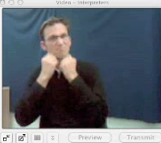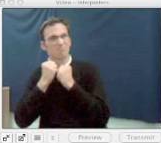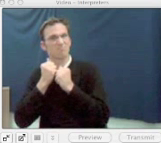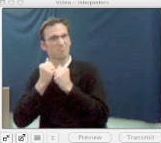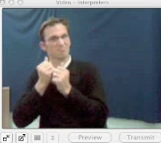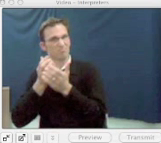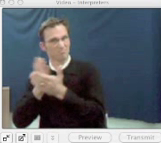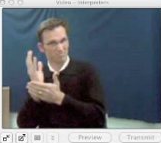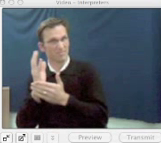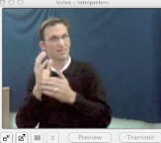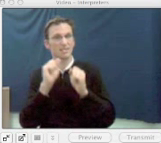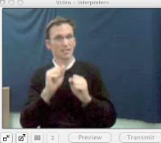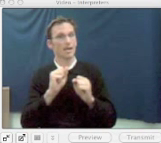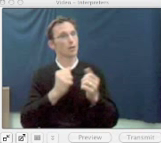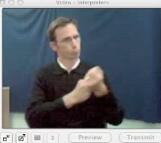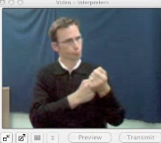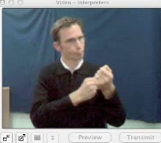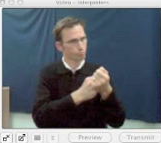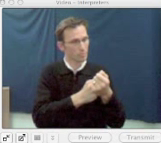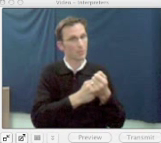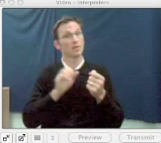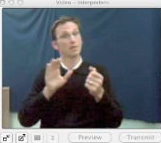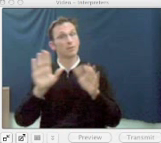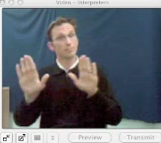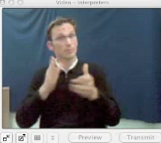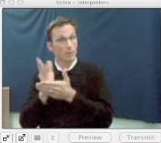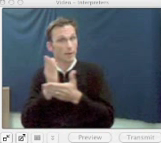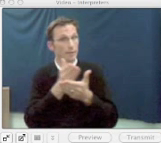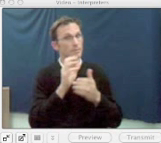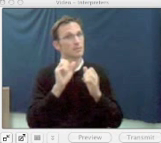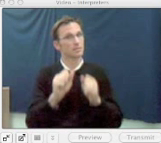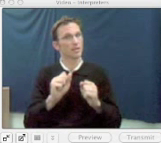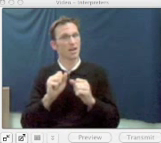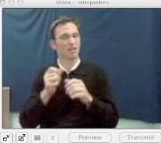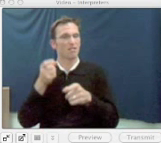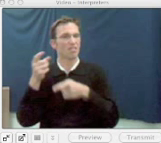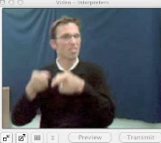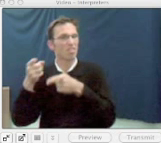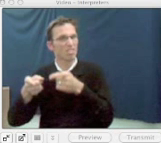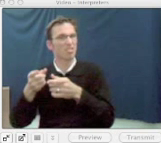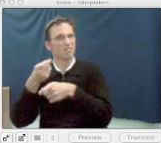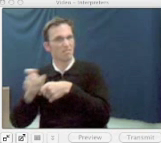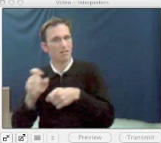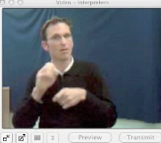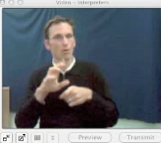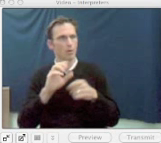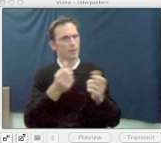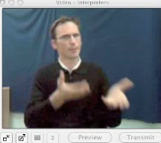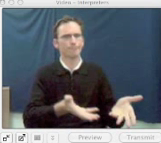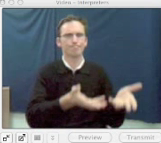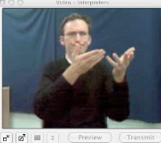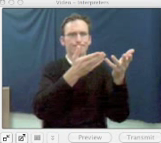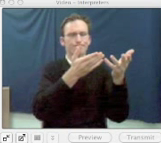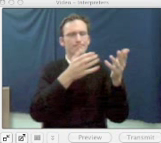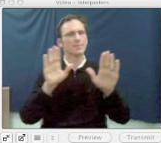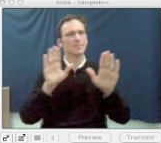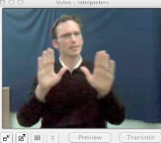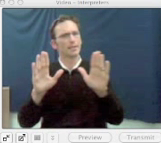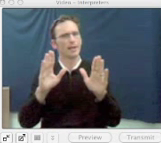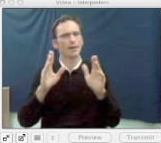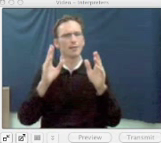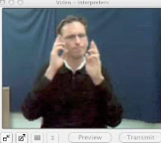or violate the rights of other people, can affirm or disavow the humanity of other people.